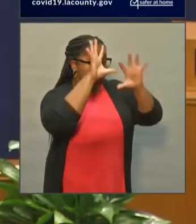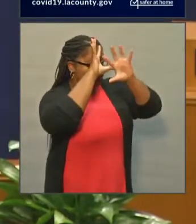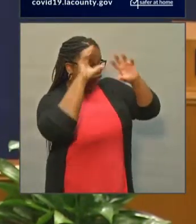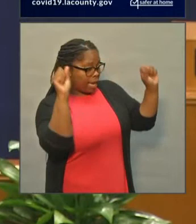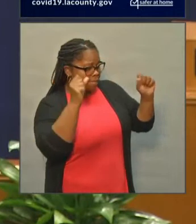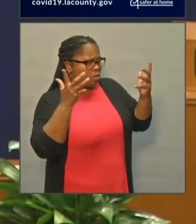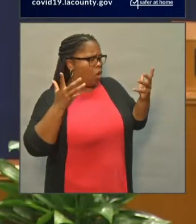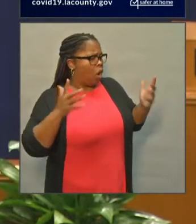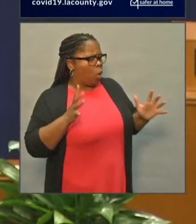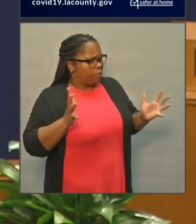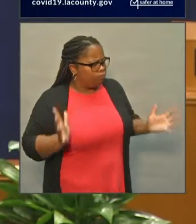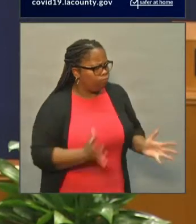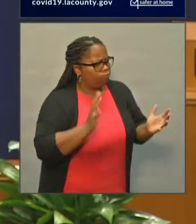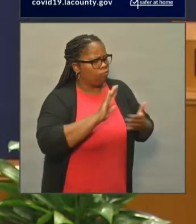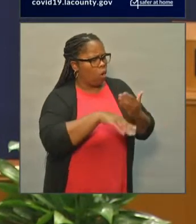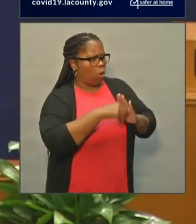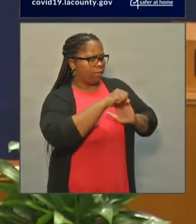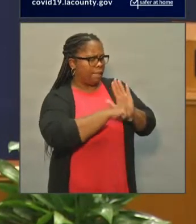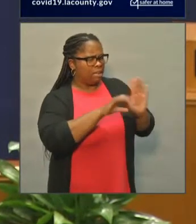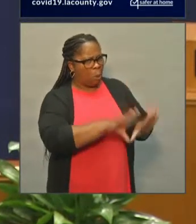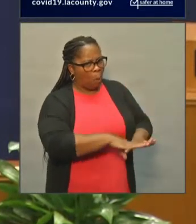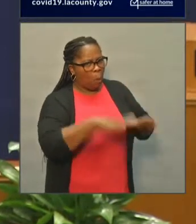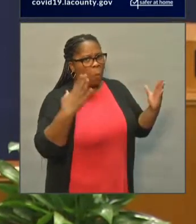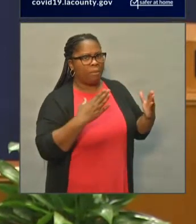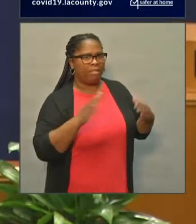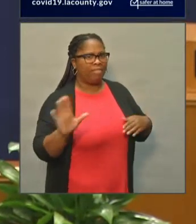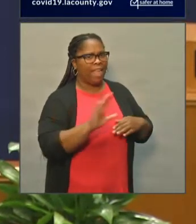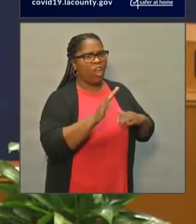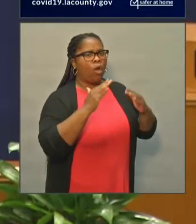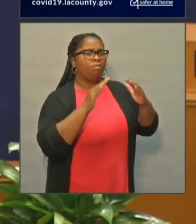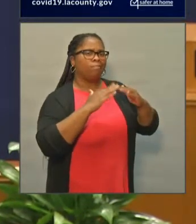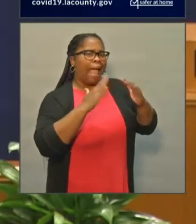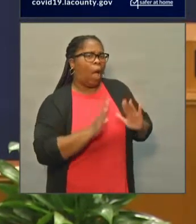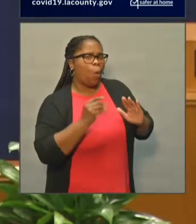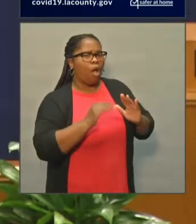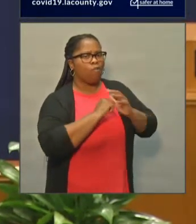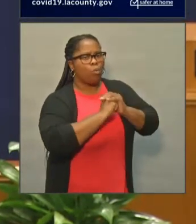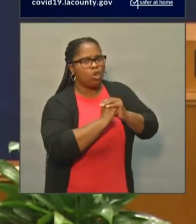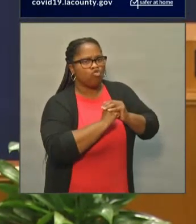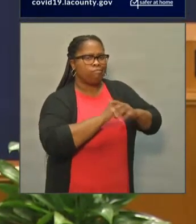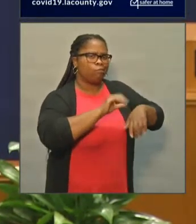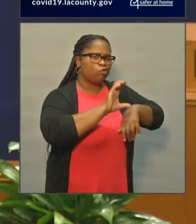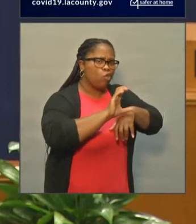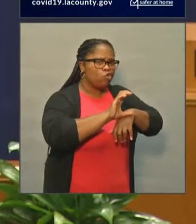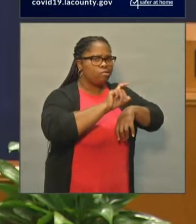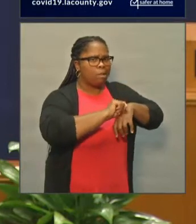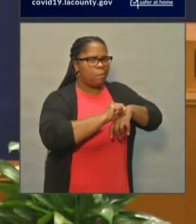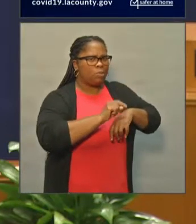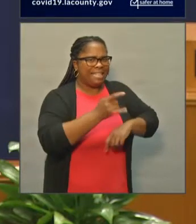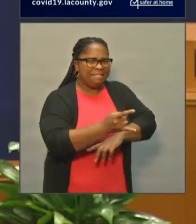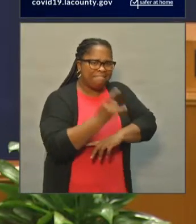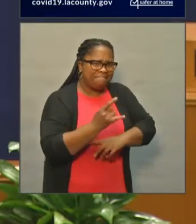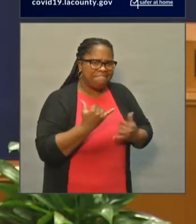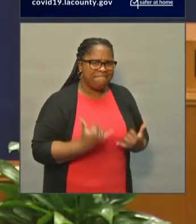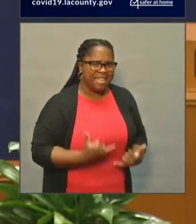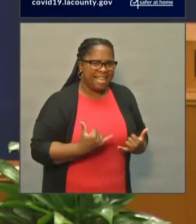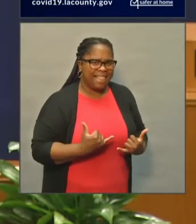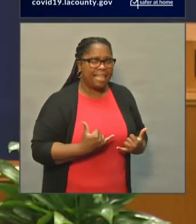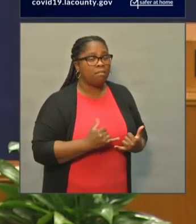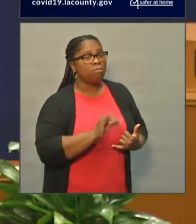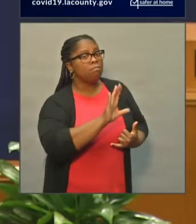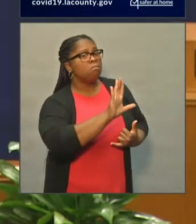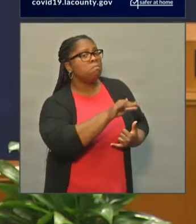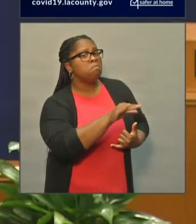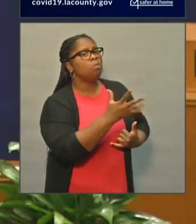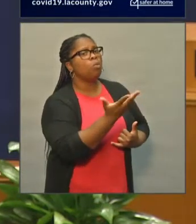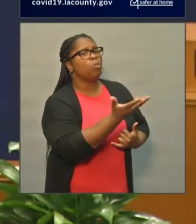all states to reopen their houses of worship immediately. So what is your advice to